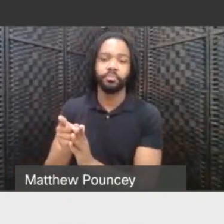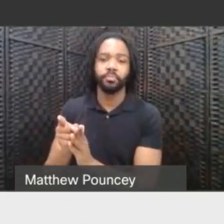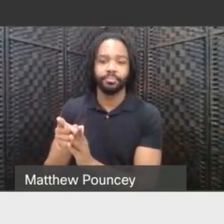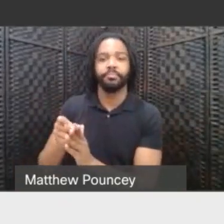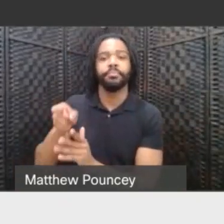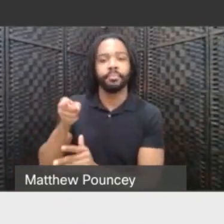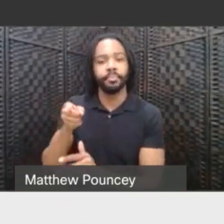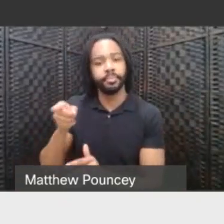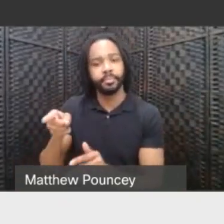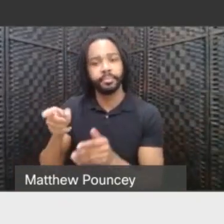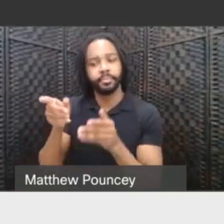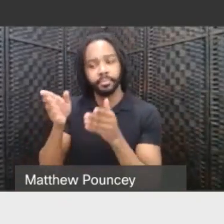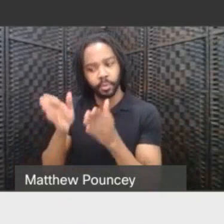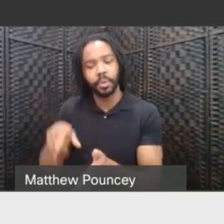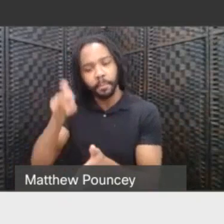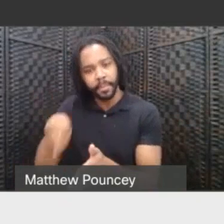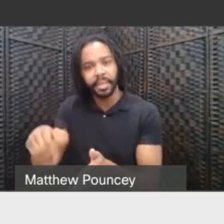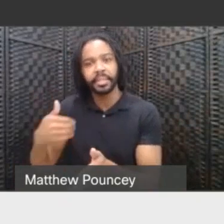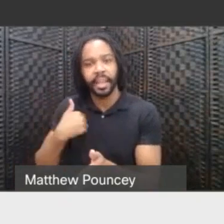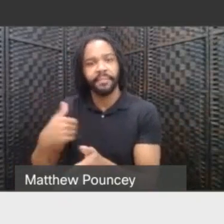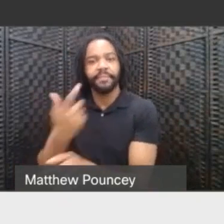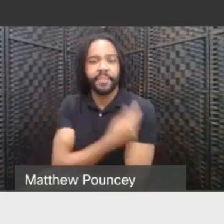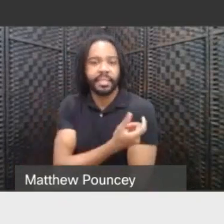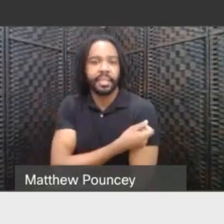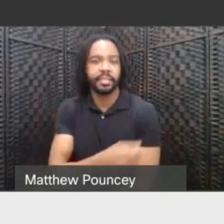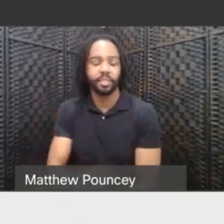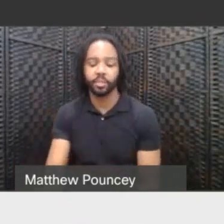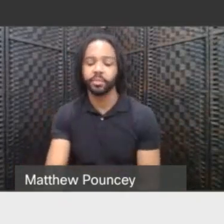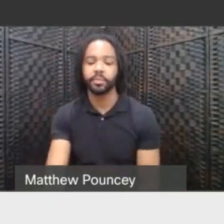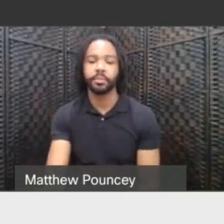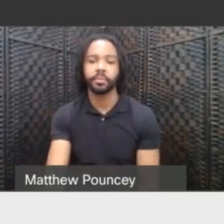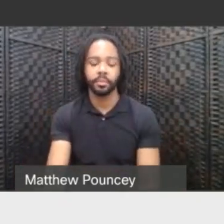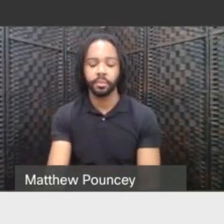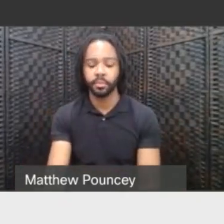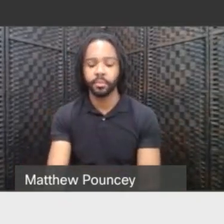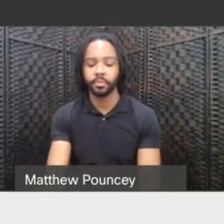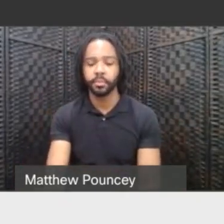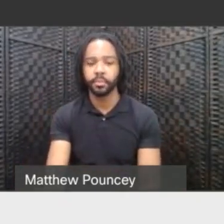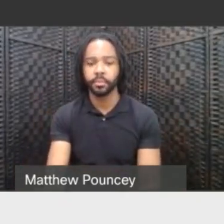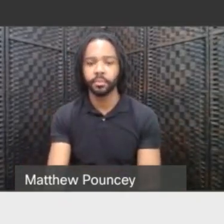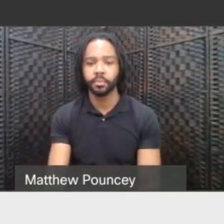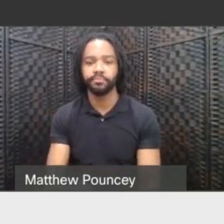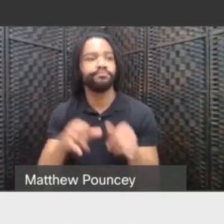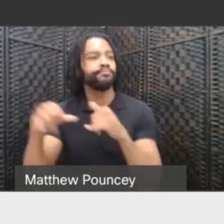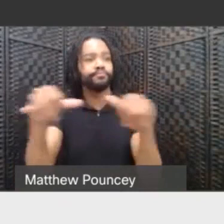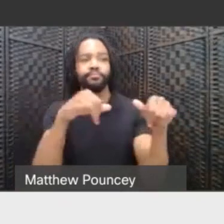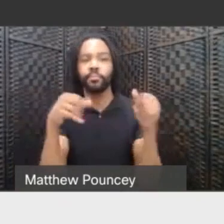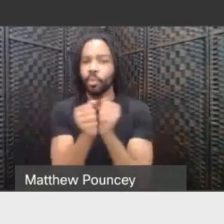then the person would have to be vaccinated um, consistent with the regulation.